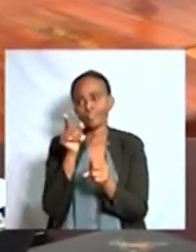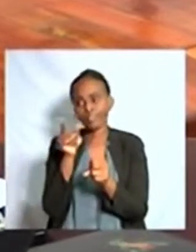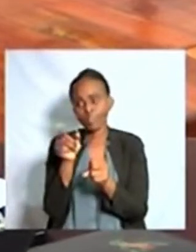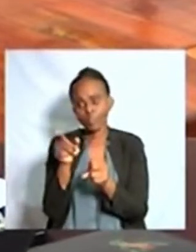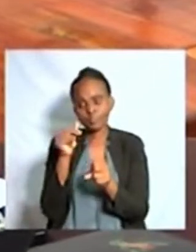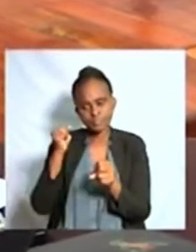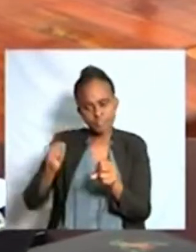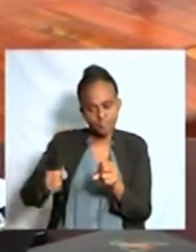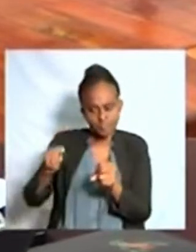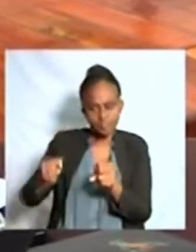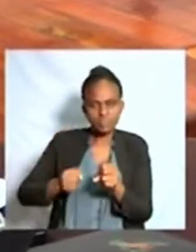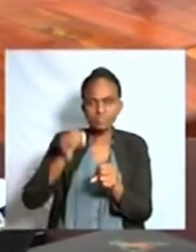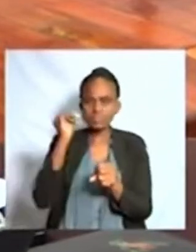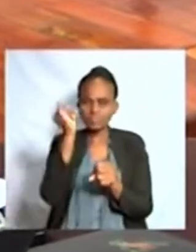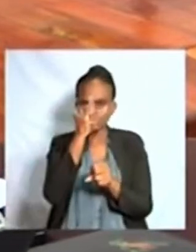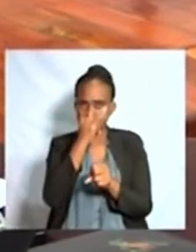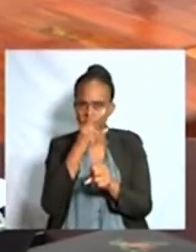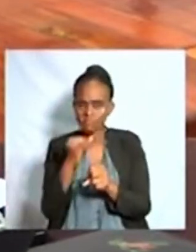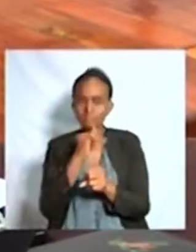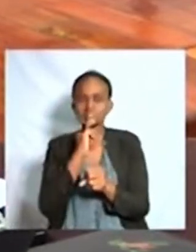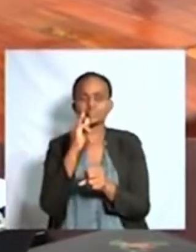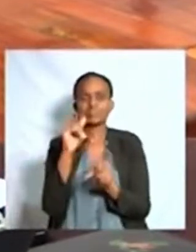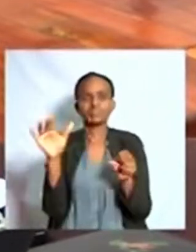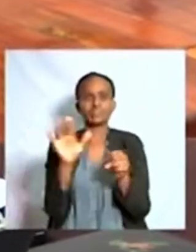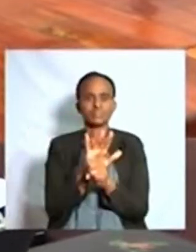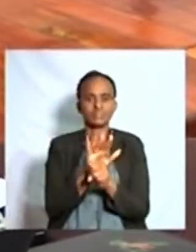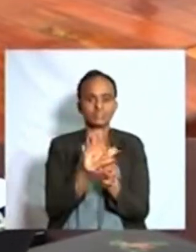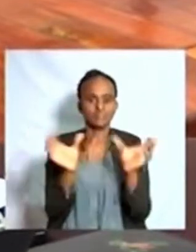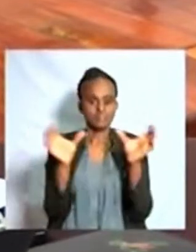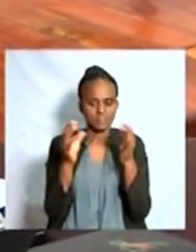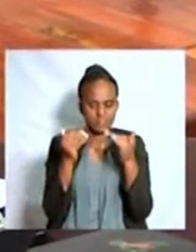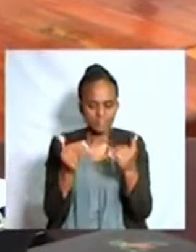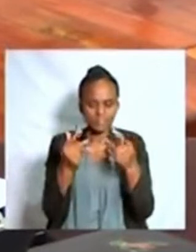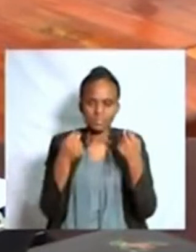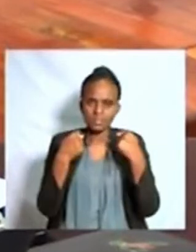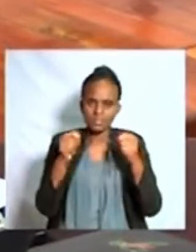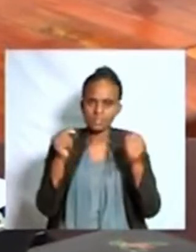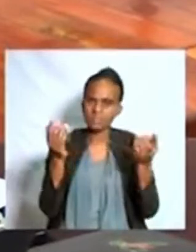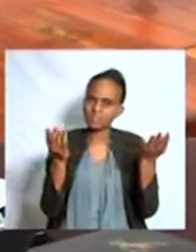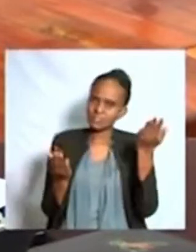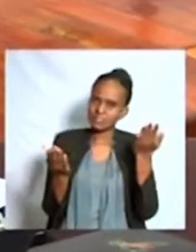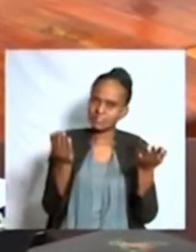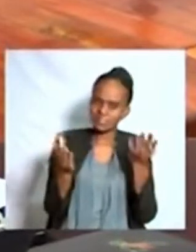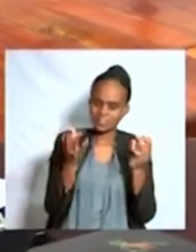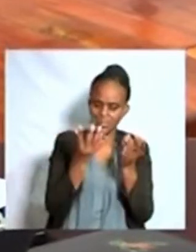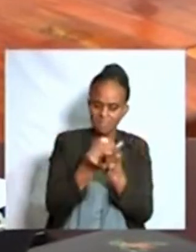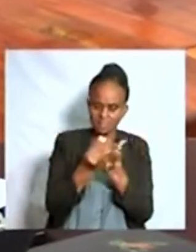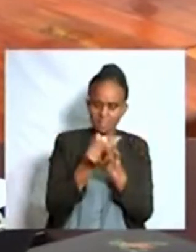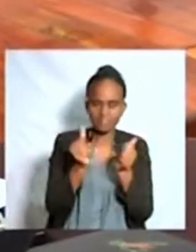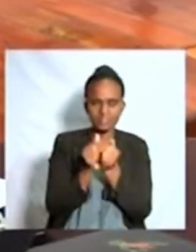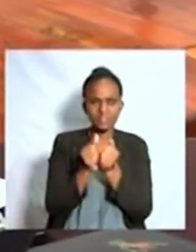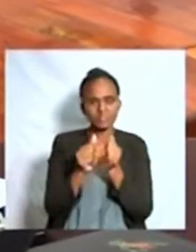the Chief Architect. Currently, the Council is trying to balance the source of income with the level of the